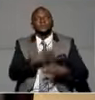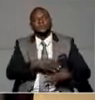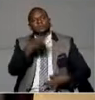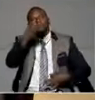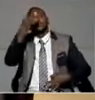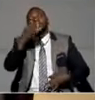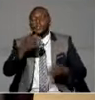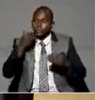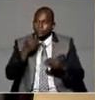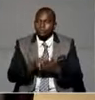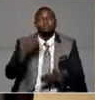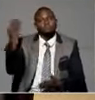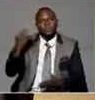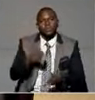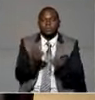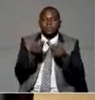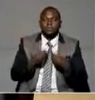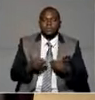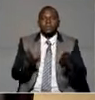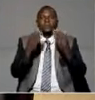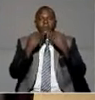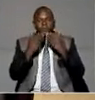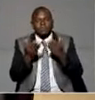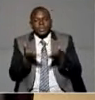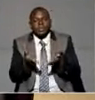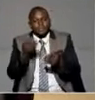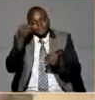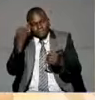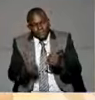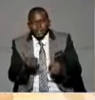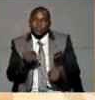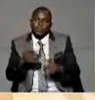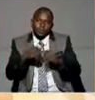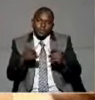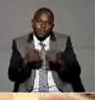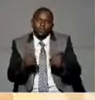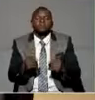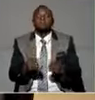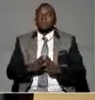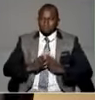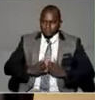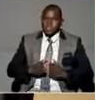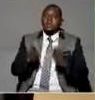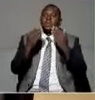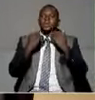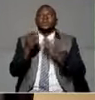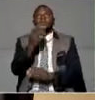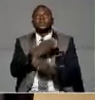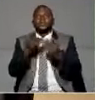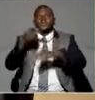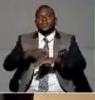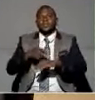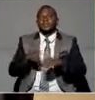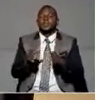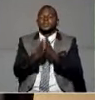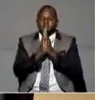good stewards of what God has given us. Your final word to the viewer and the Christians in this country. Dear viewers, I want to thank God for this time, and I want